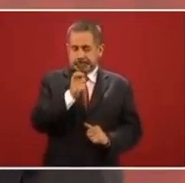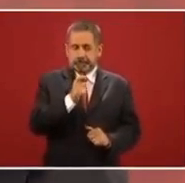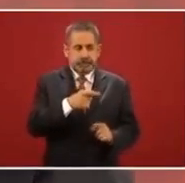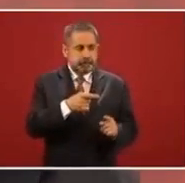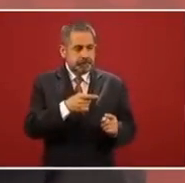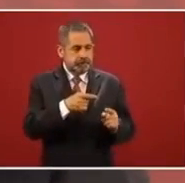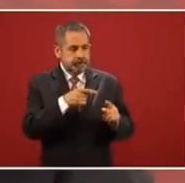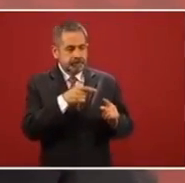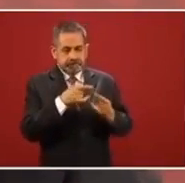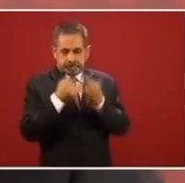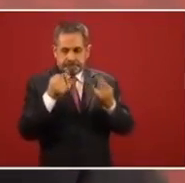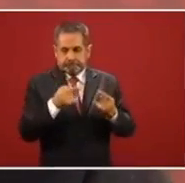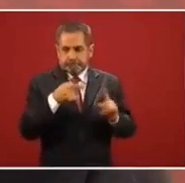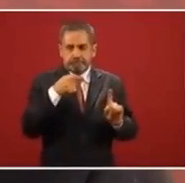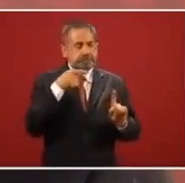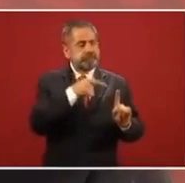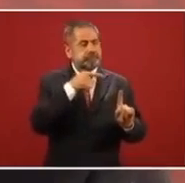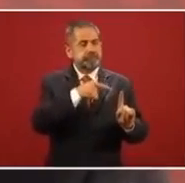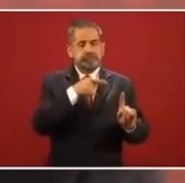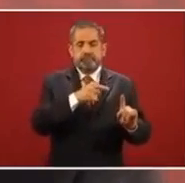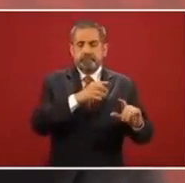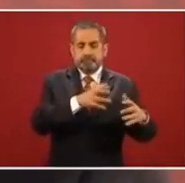one case de